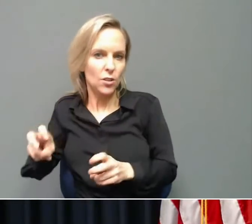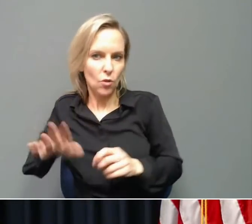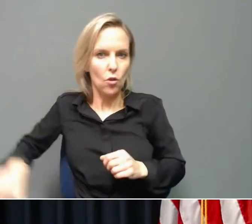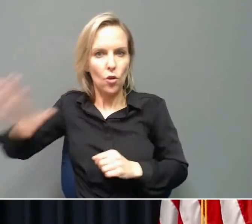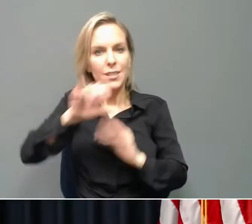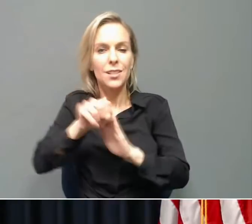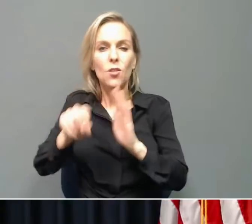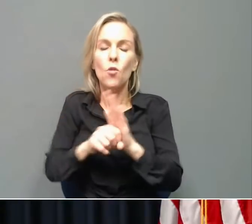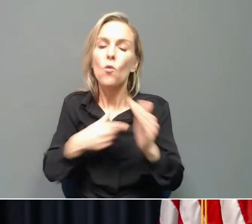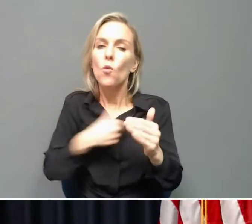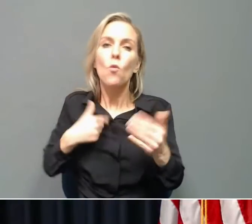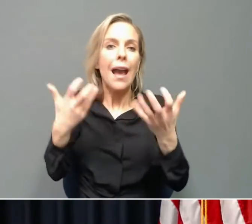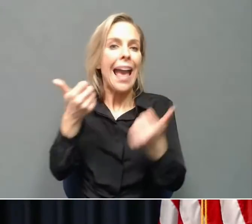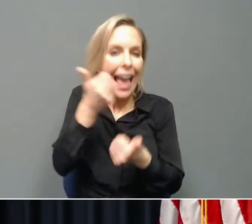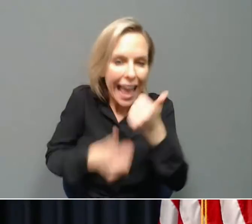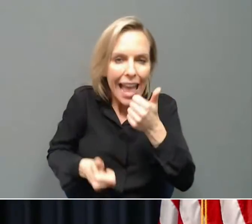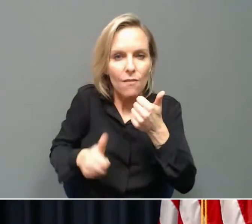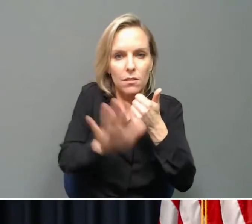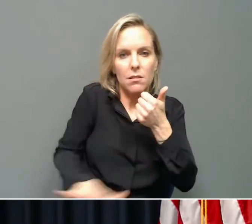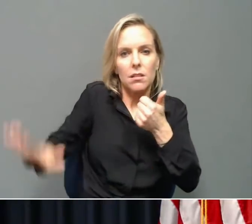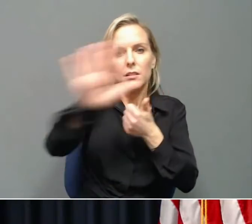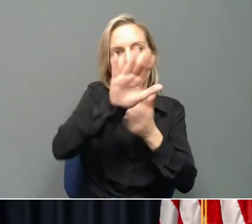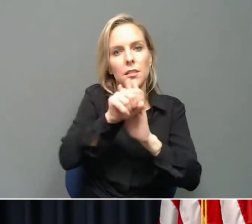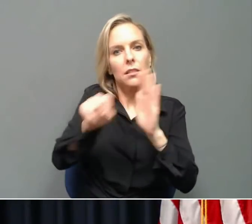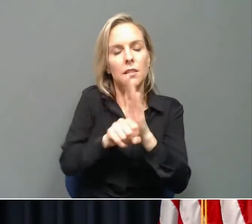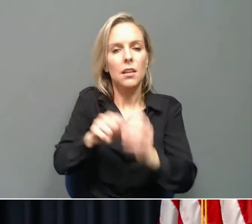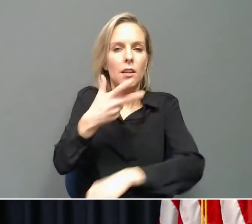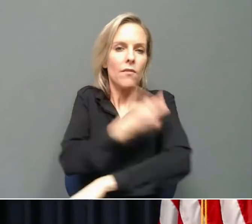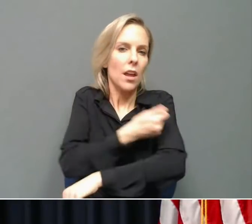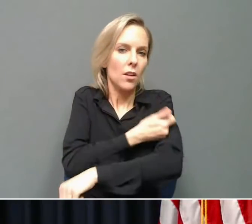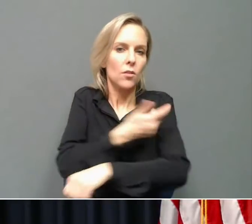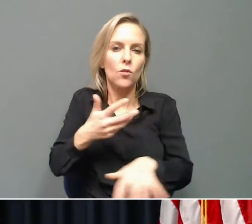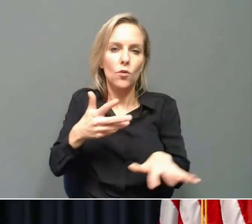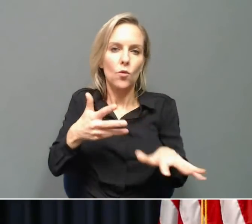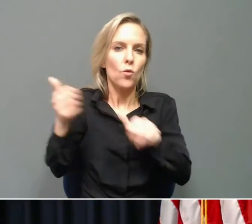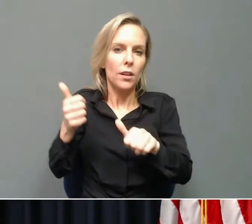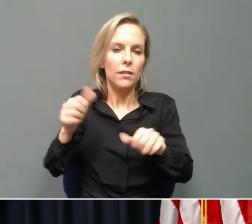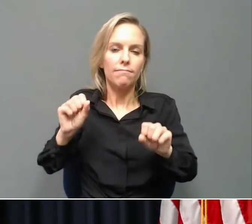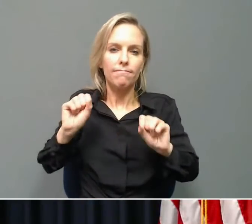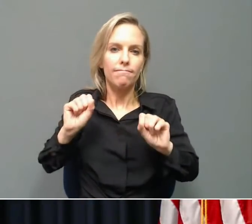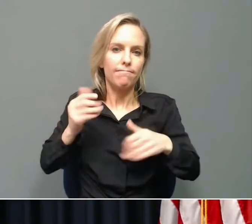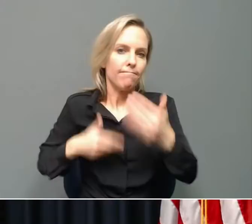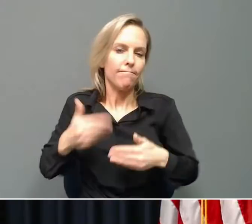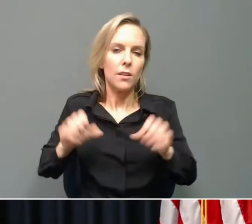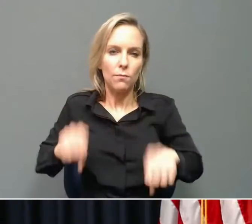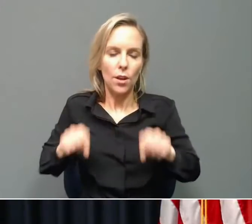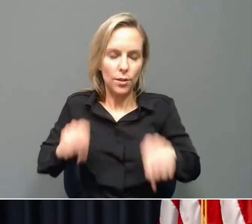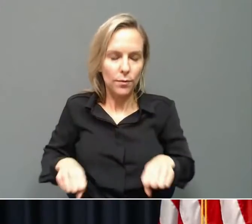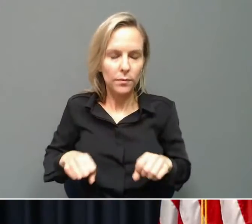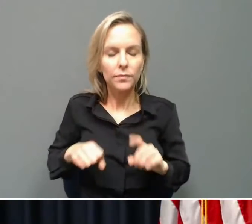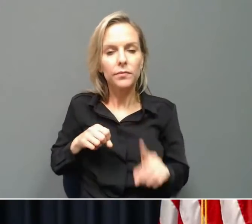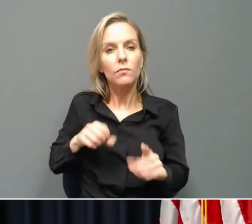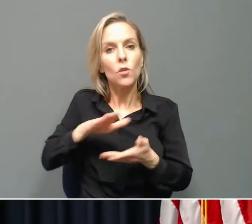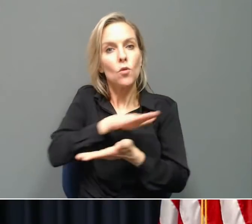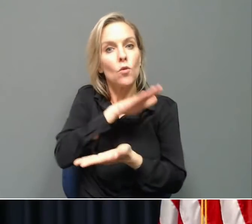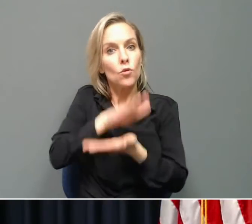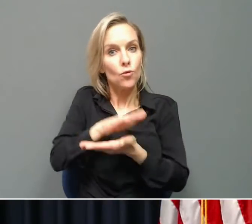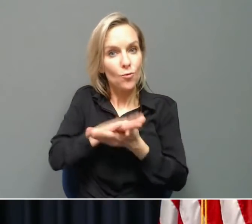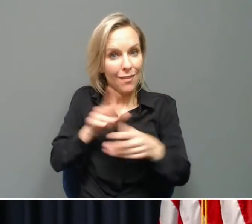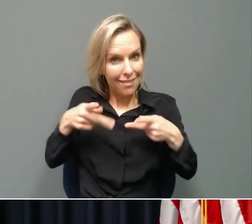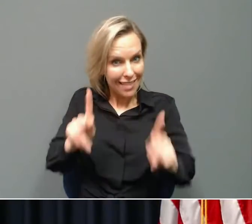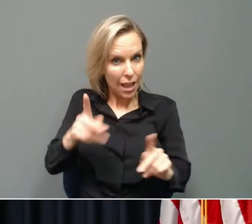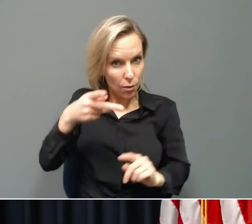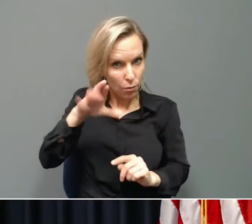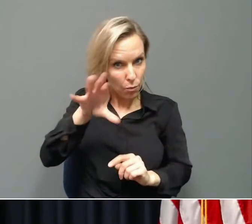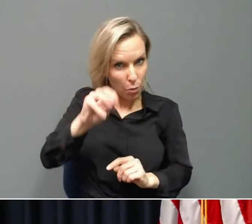be able to get that vaccine as quickly as possible. Question on schools allowed to have prom this year. Give us a